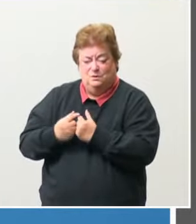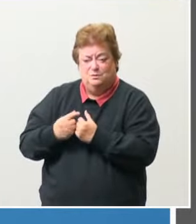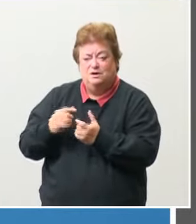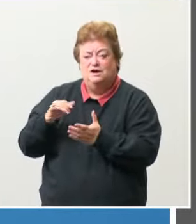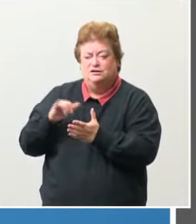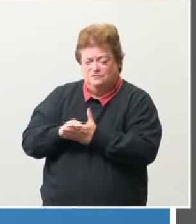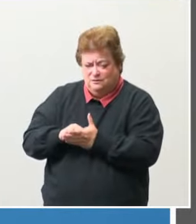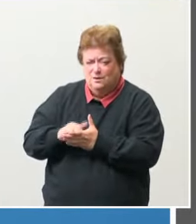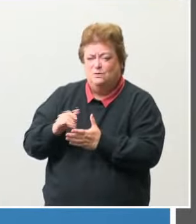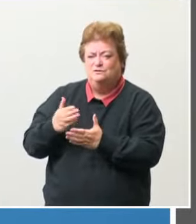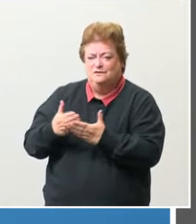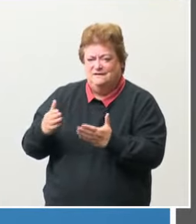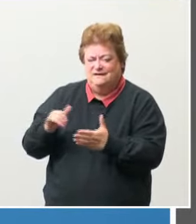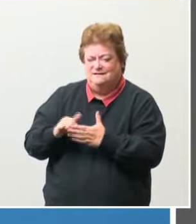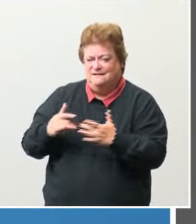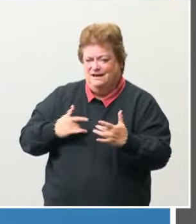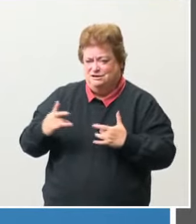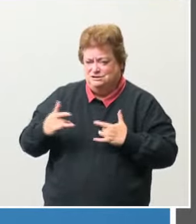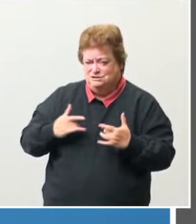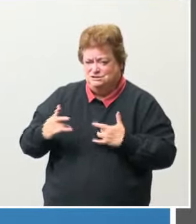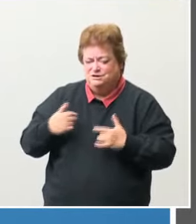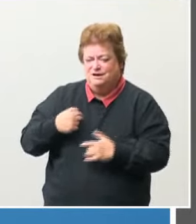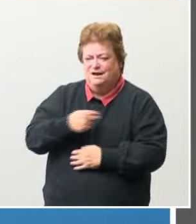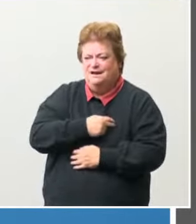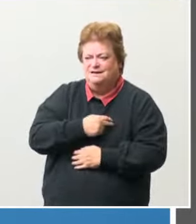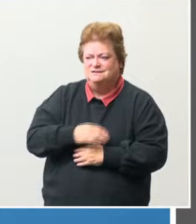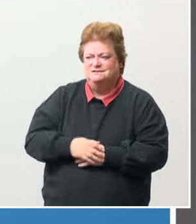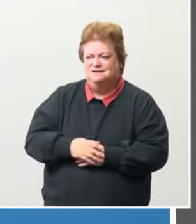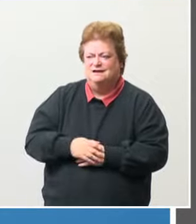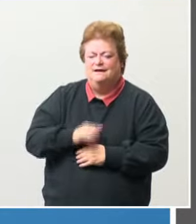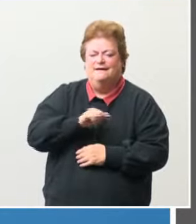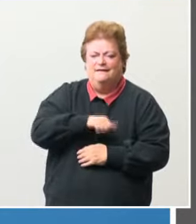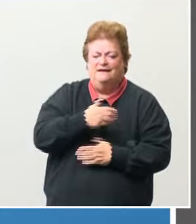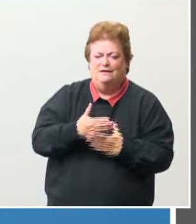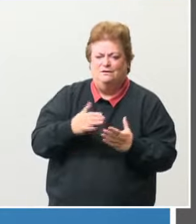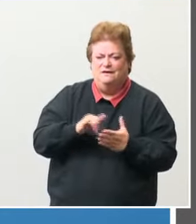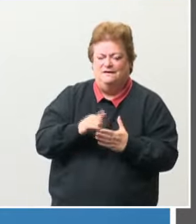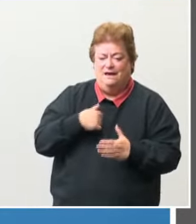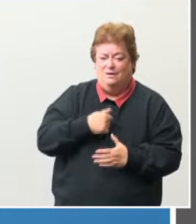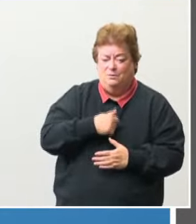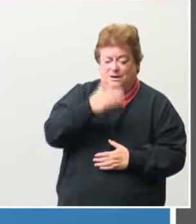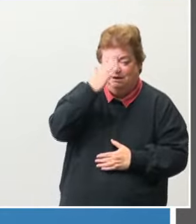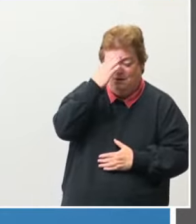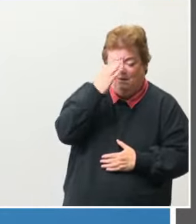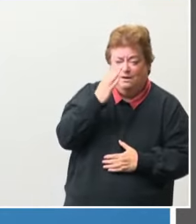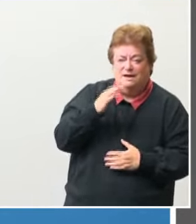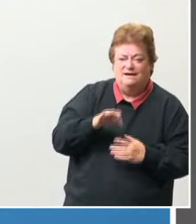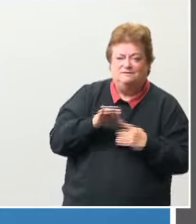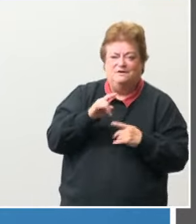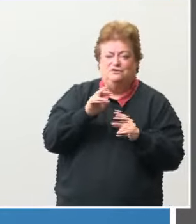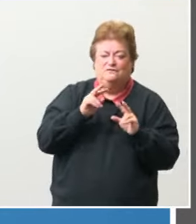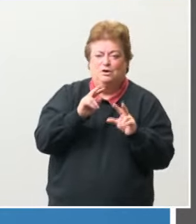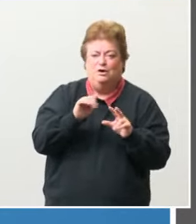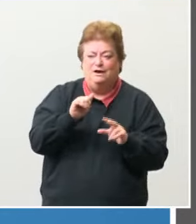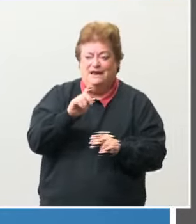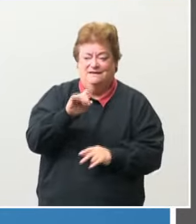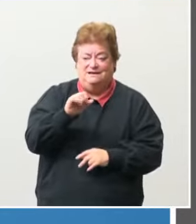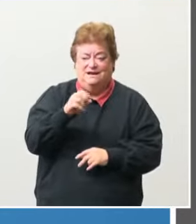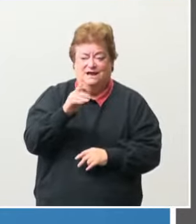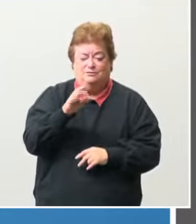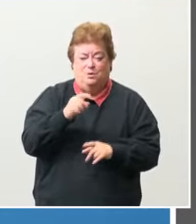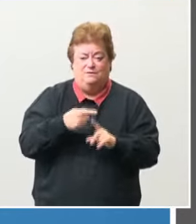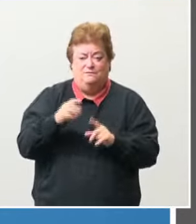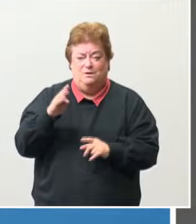that are really concerning to us. And the other thing that we do know, especially if you look at the dashboard